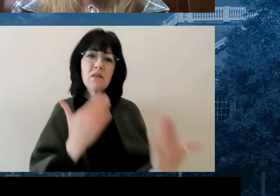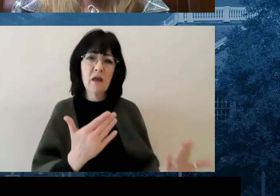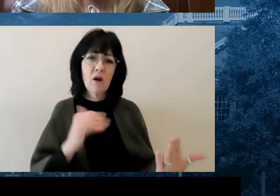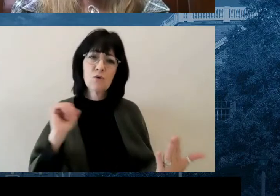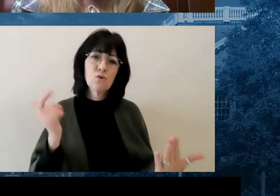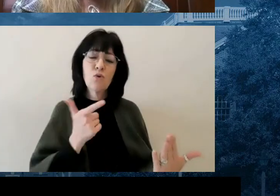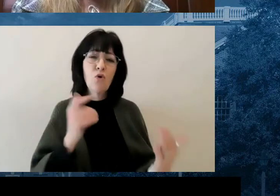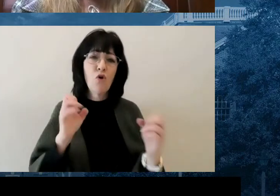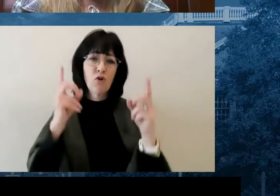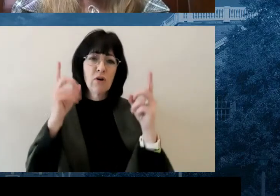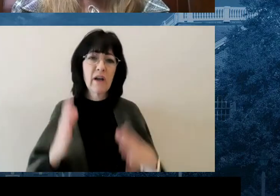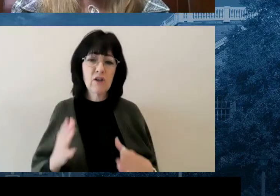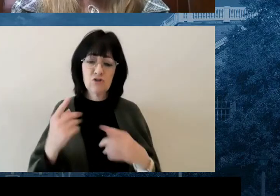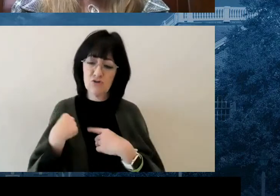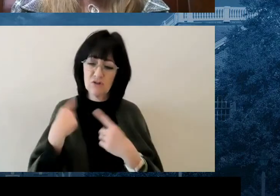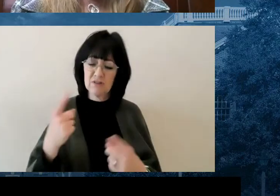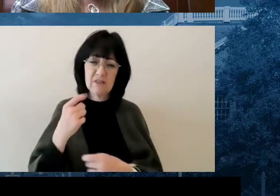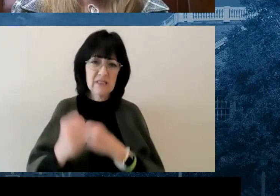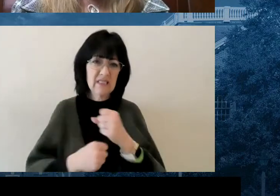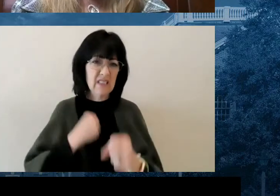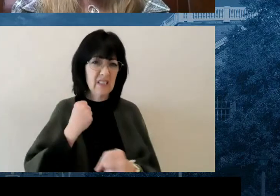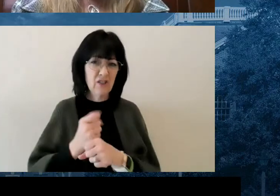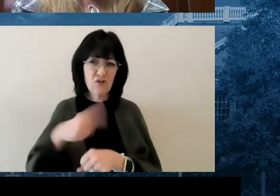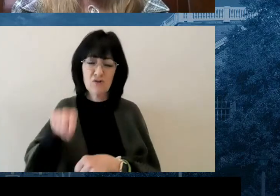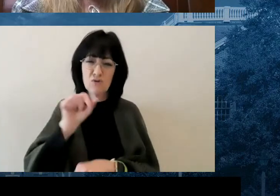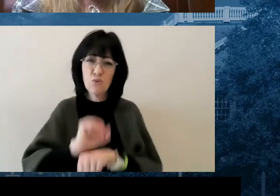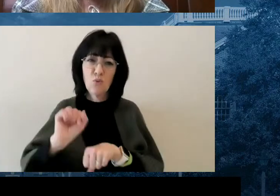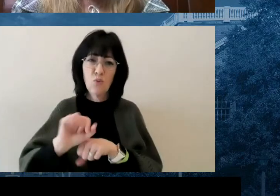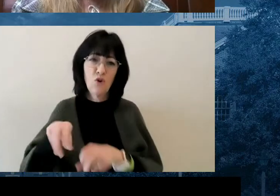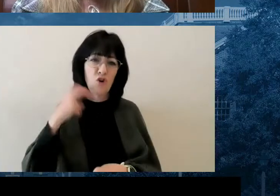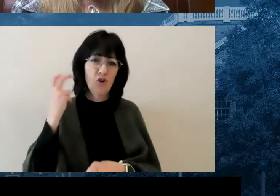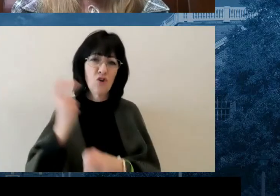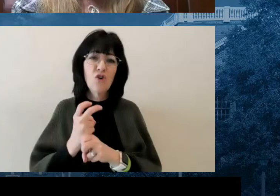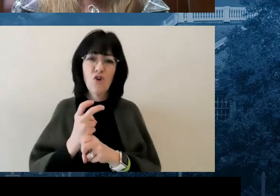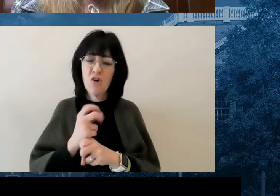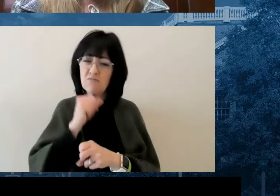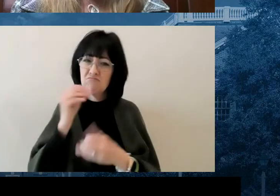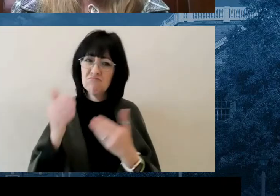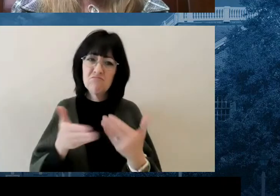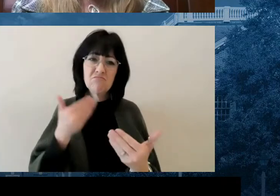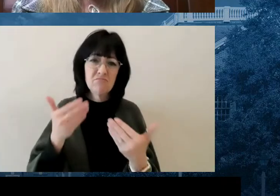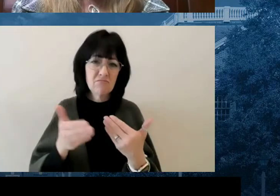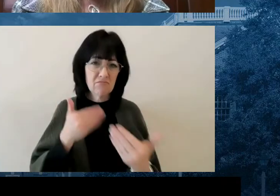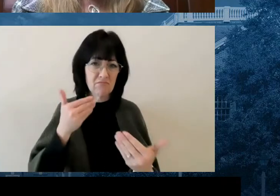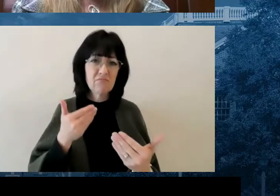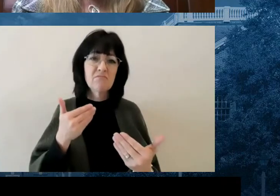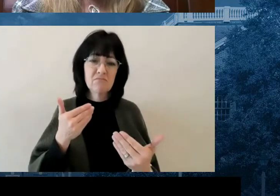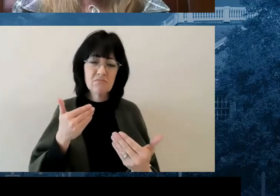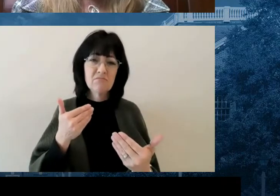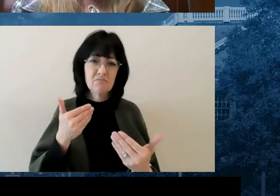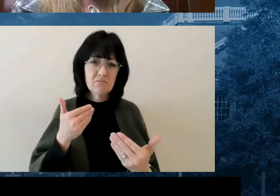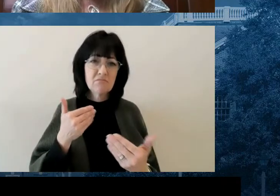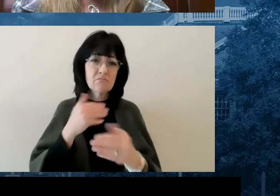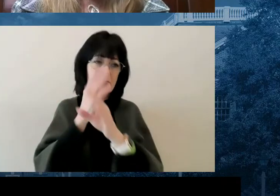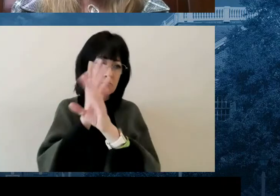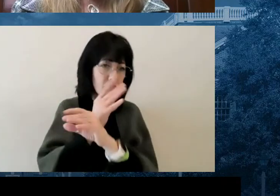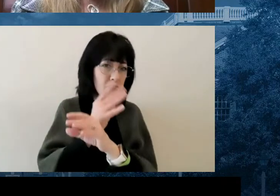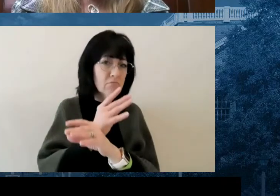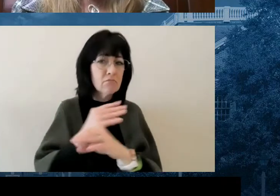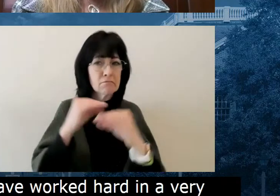this last year, and the districts in particular that have stepped forward to pave the